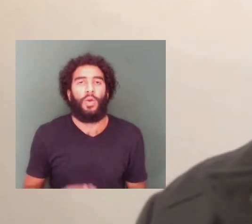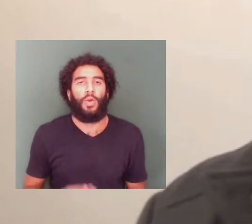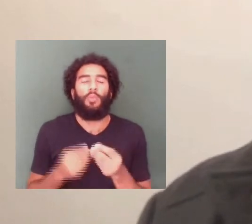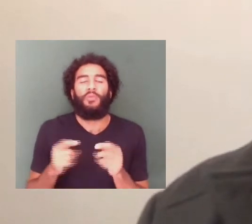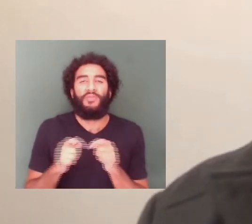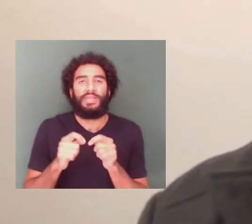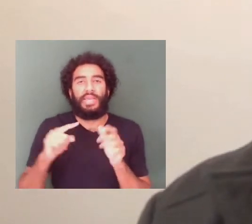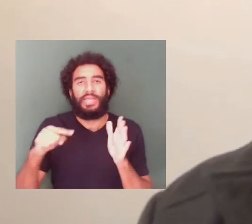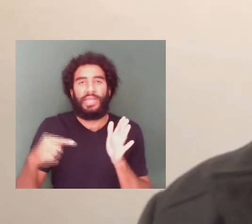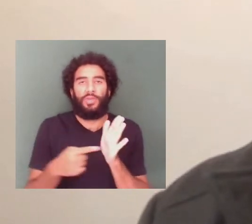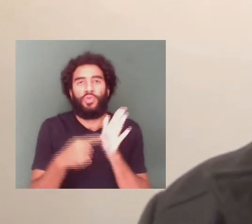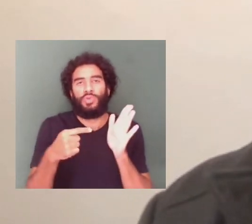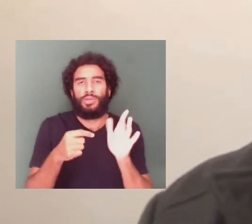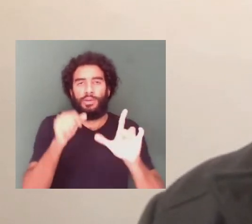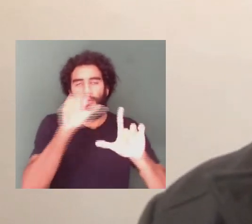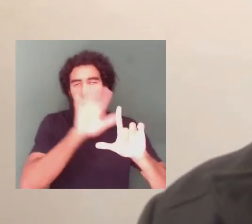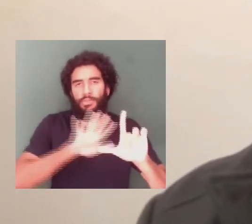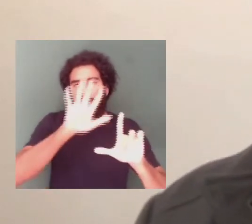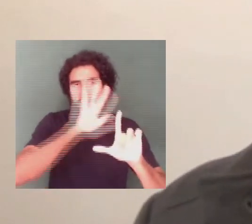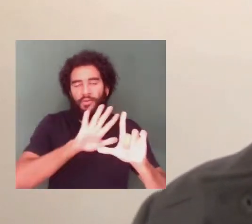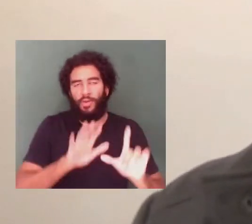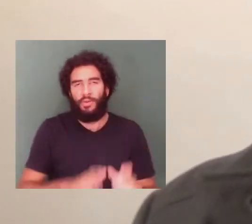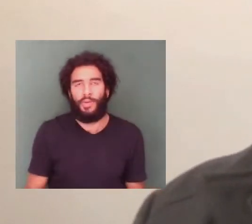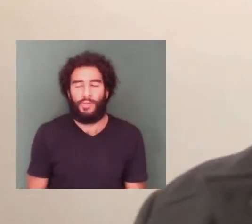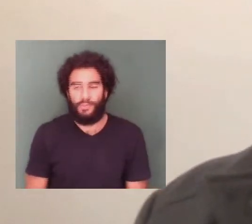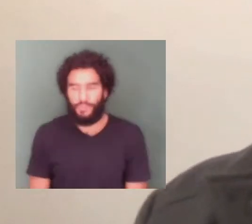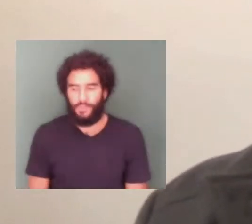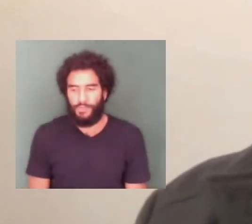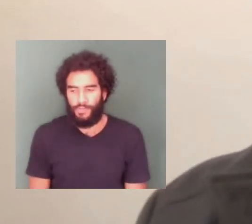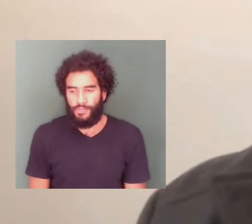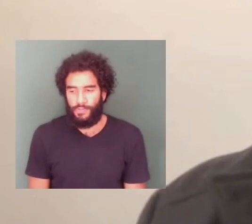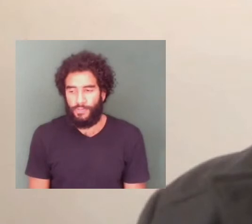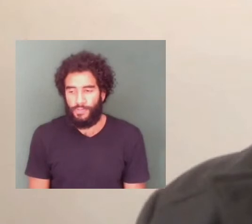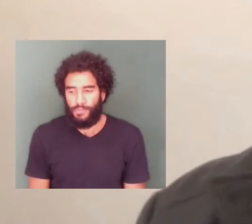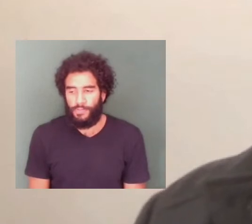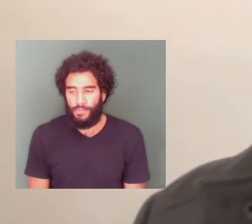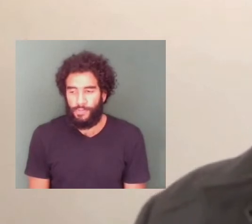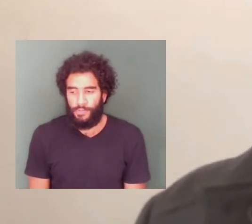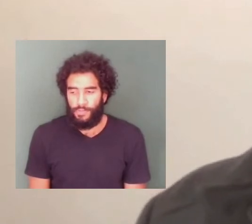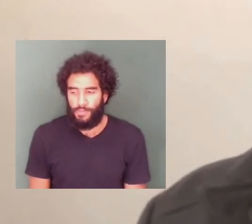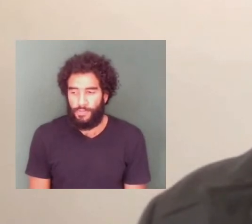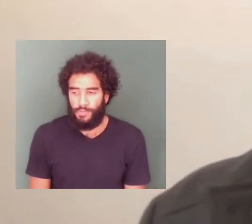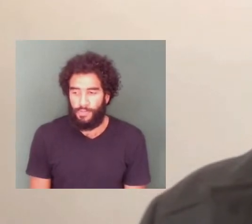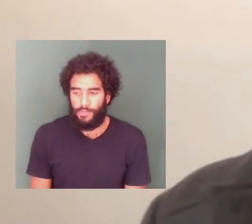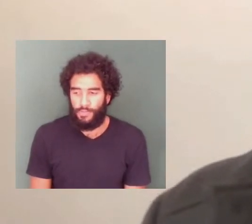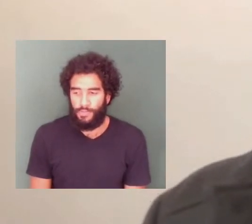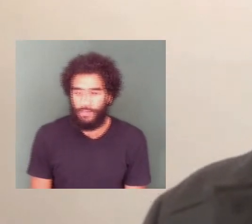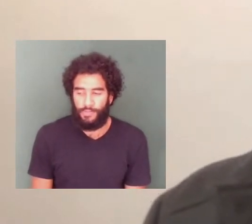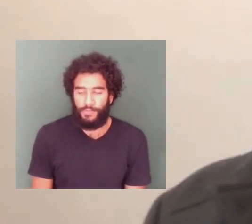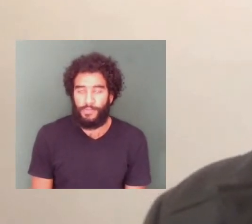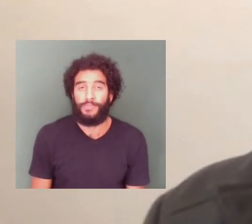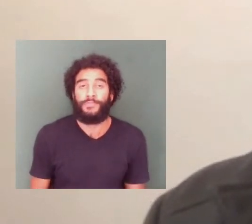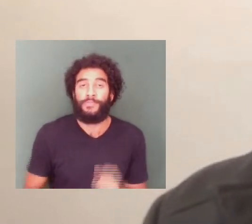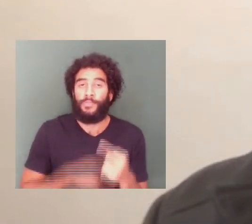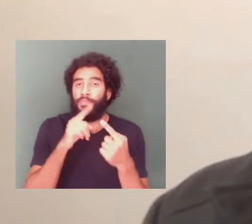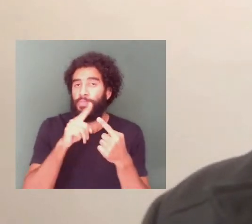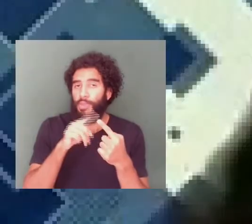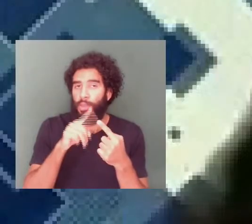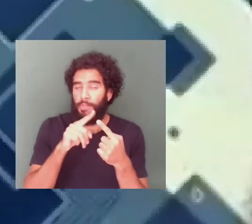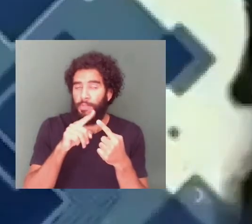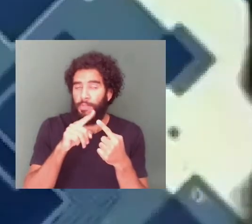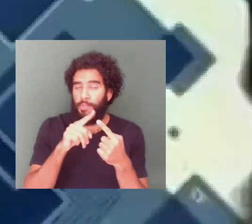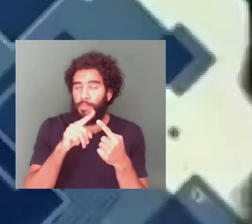And who can we denounce these instances when it comes to e-commerce?